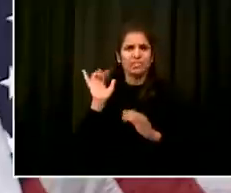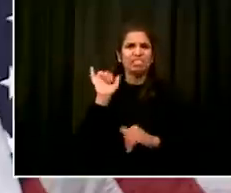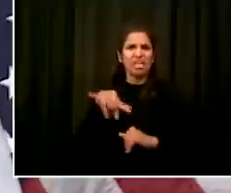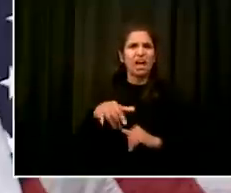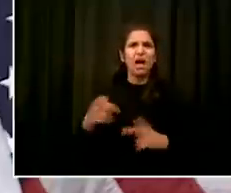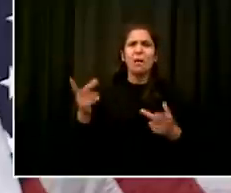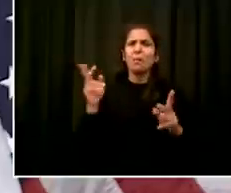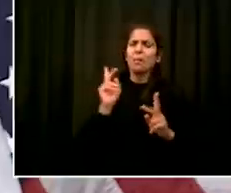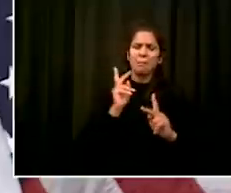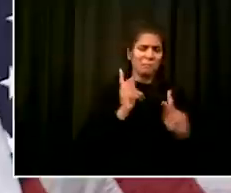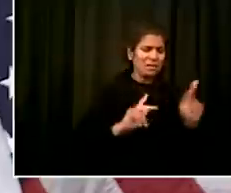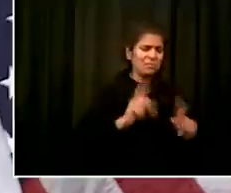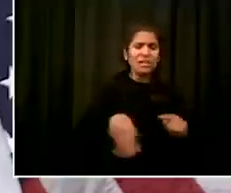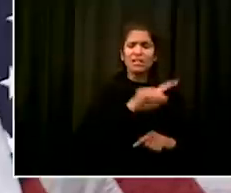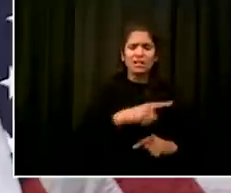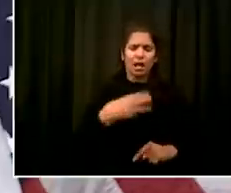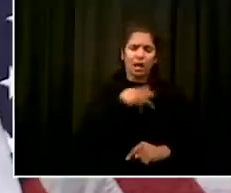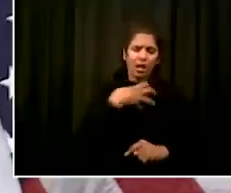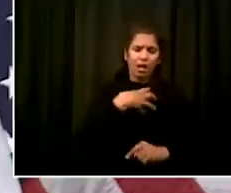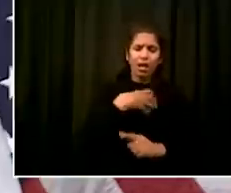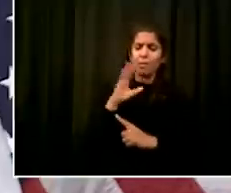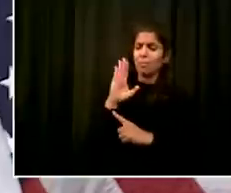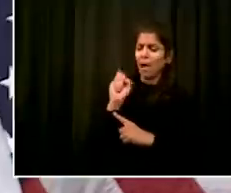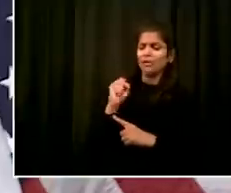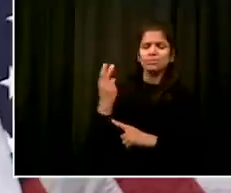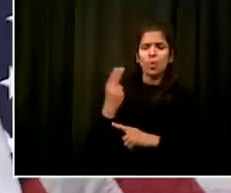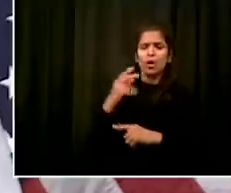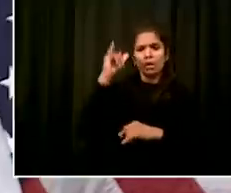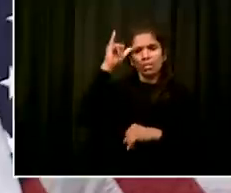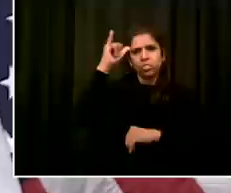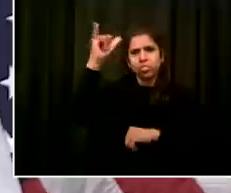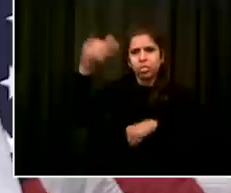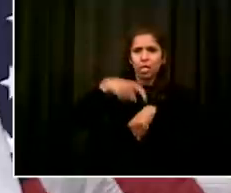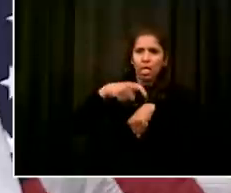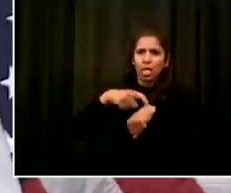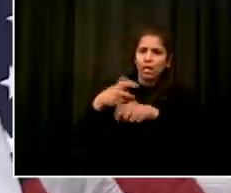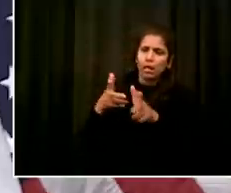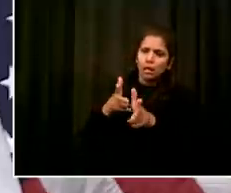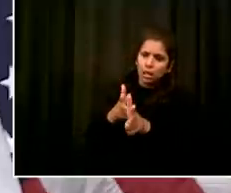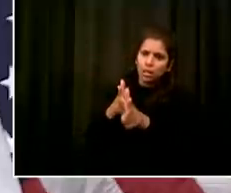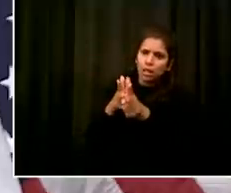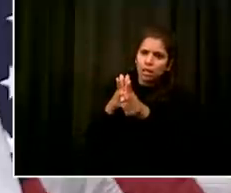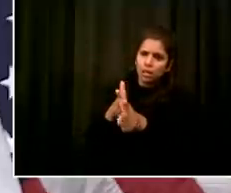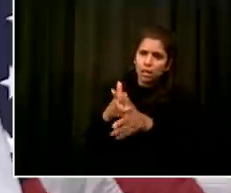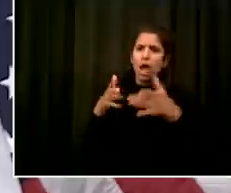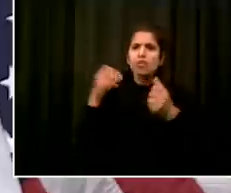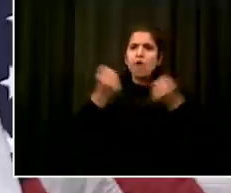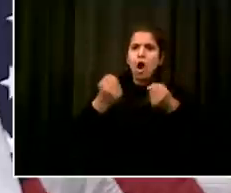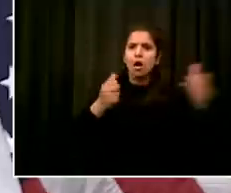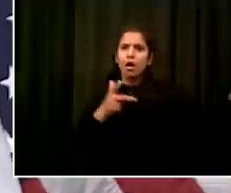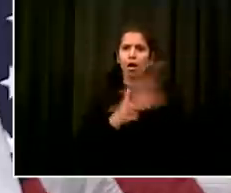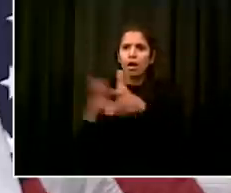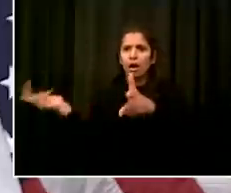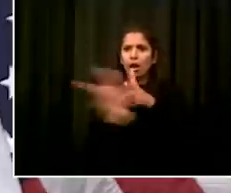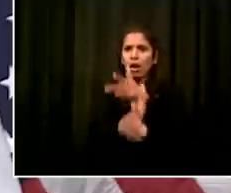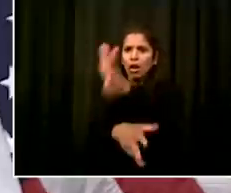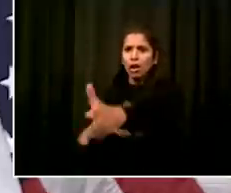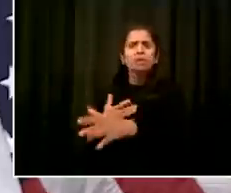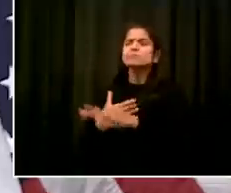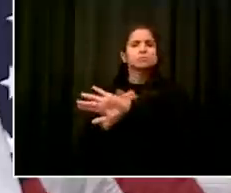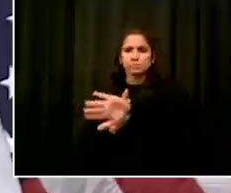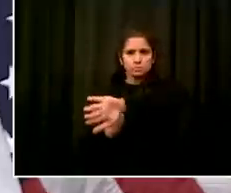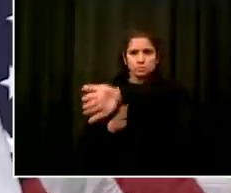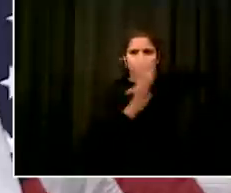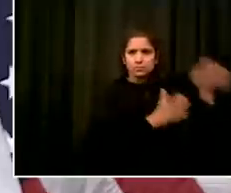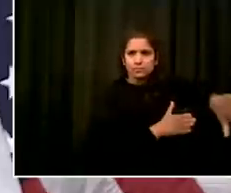that effort. I think you're right. I think people do feel more safety right now in health terms in